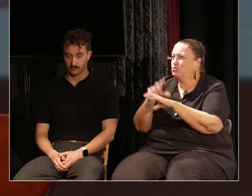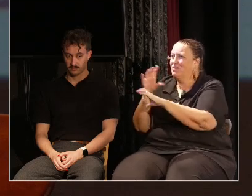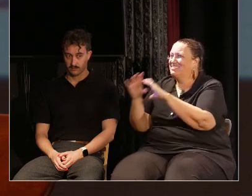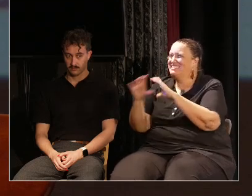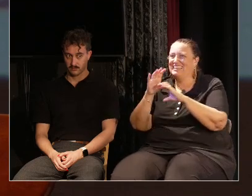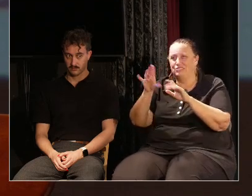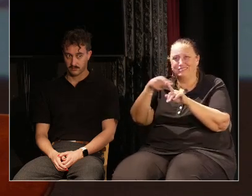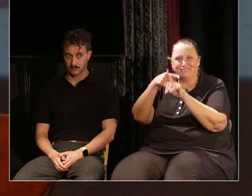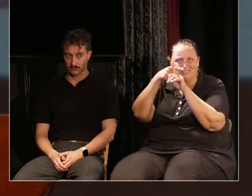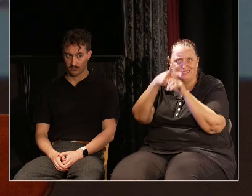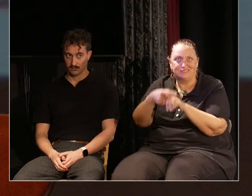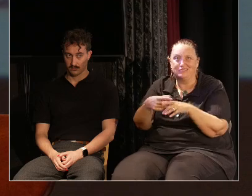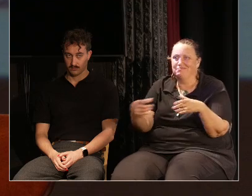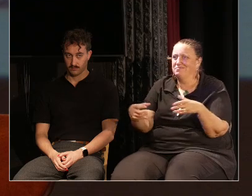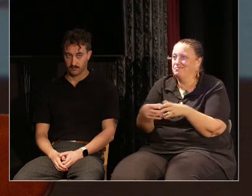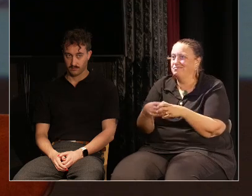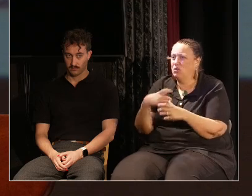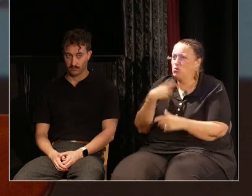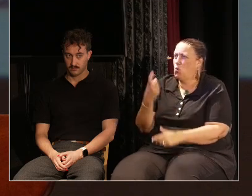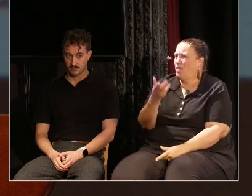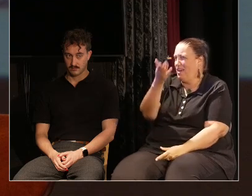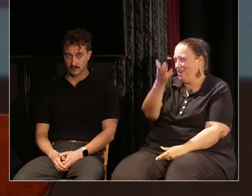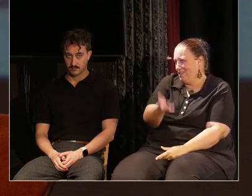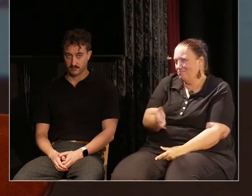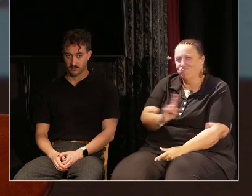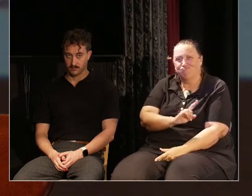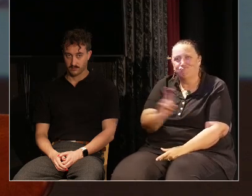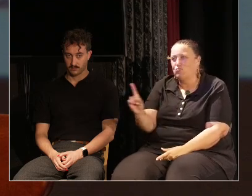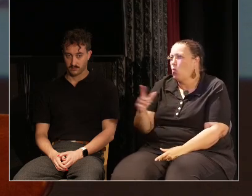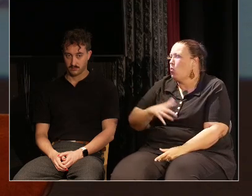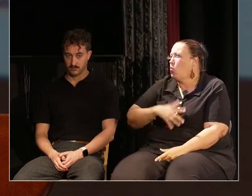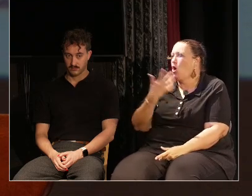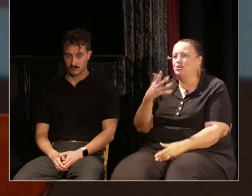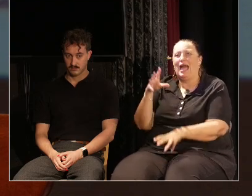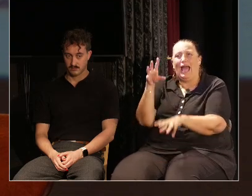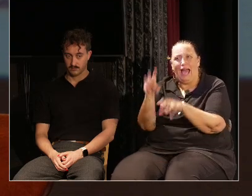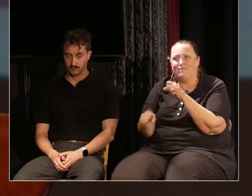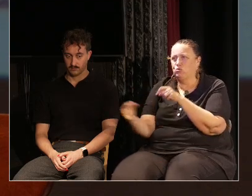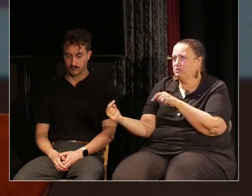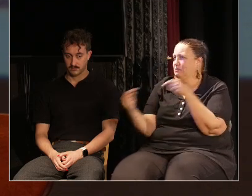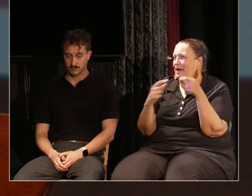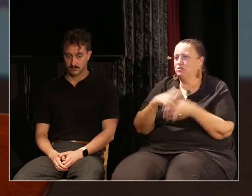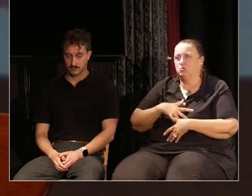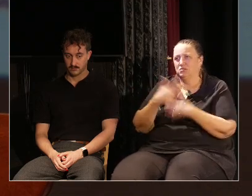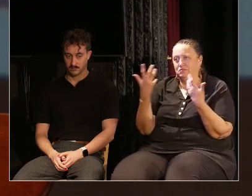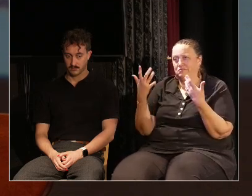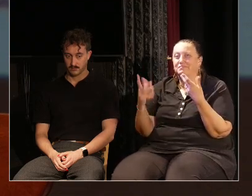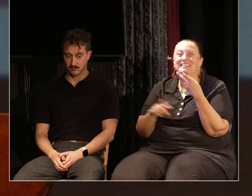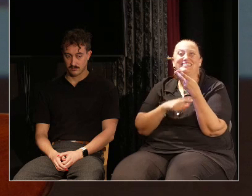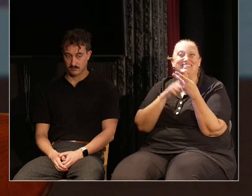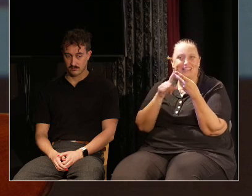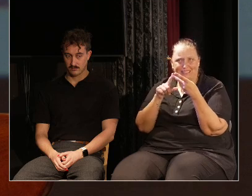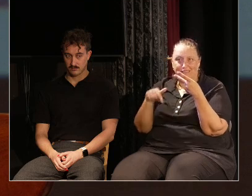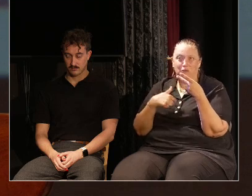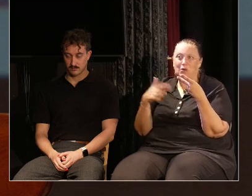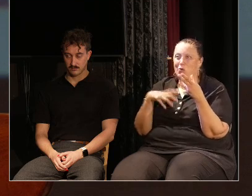conversation is targeting people because of who they are. So that is something that we did not want. The second part was that we wanted